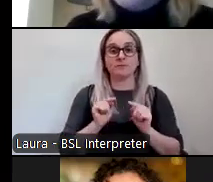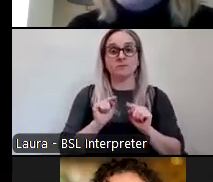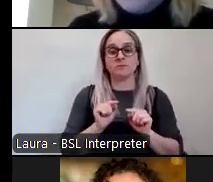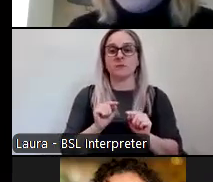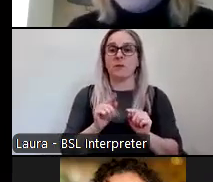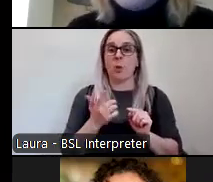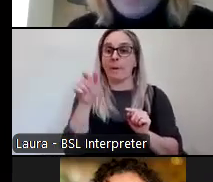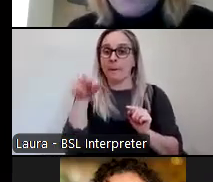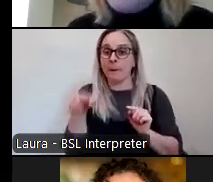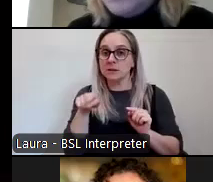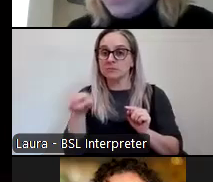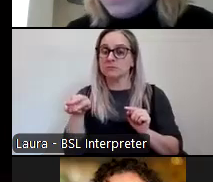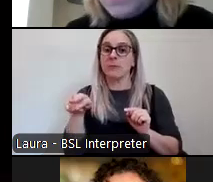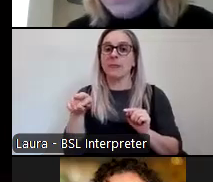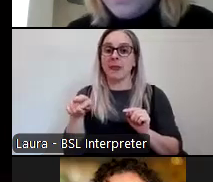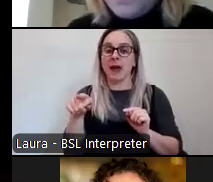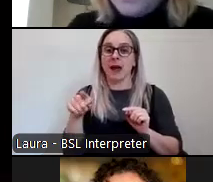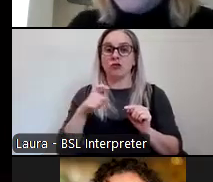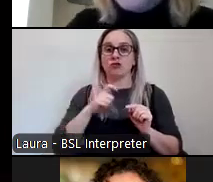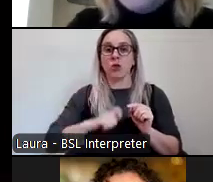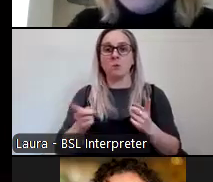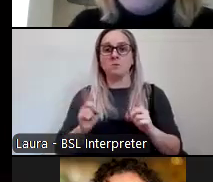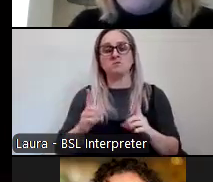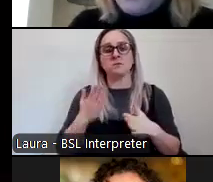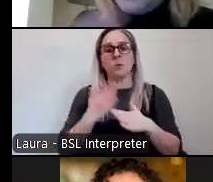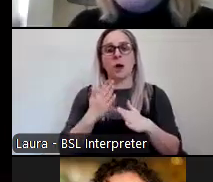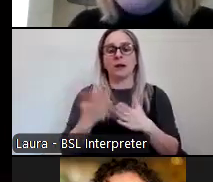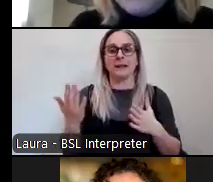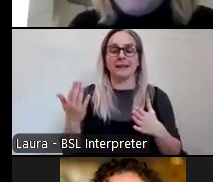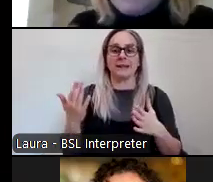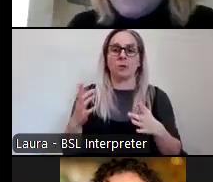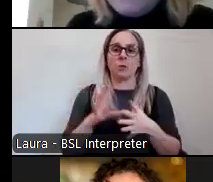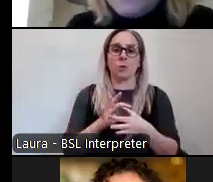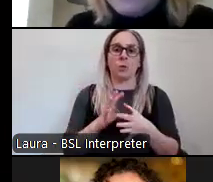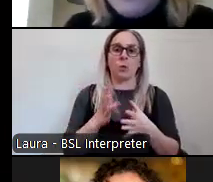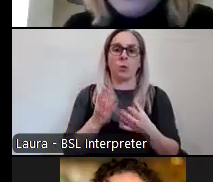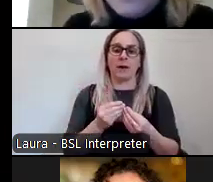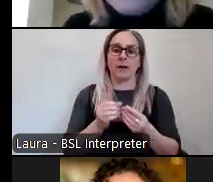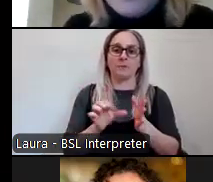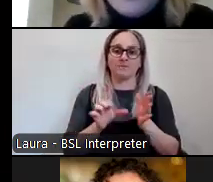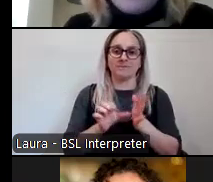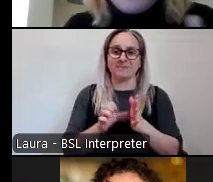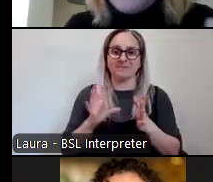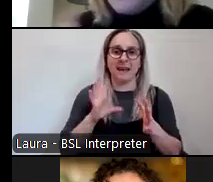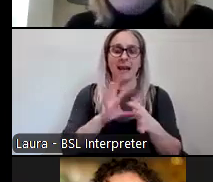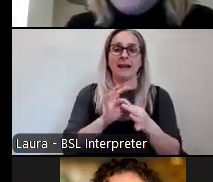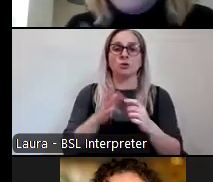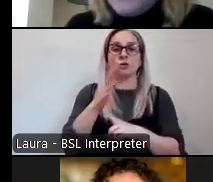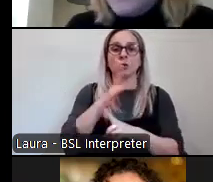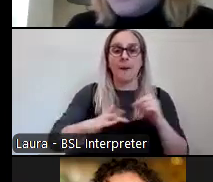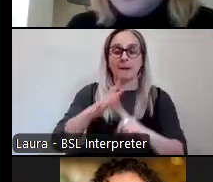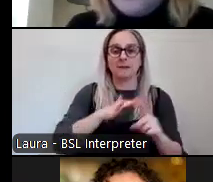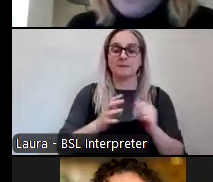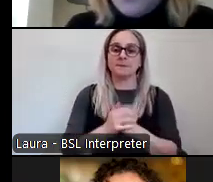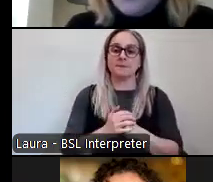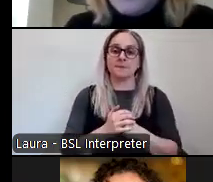fellow whose role is primarily working in issues of around climate. Again, that can be